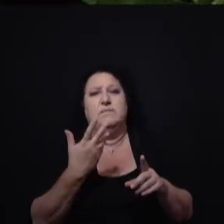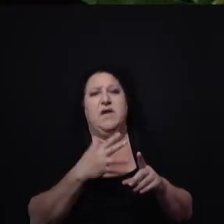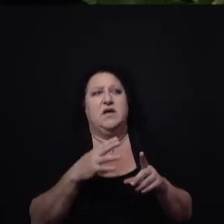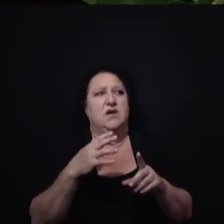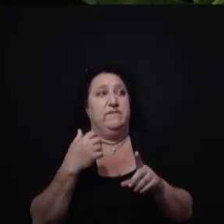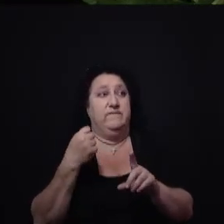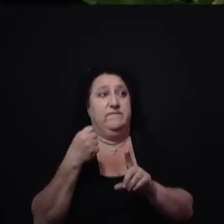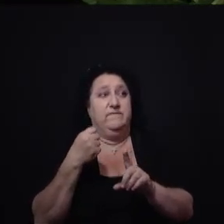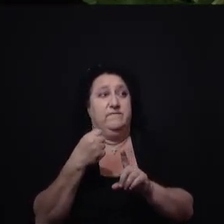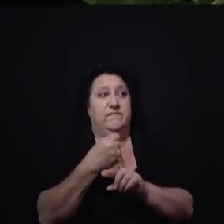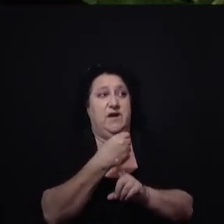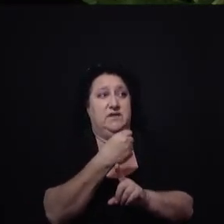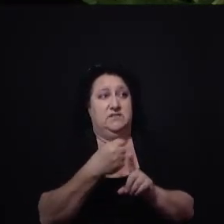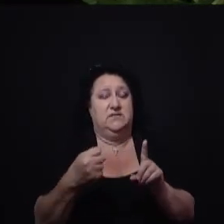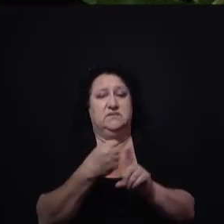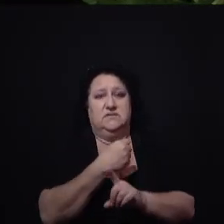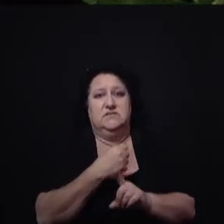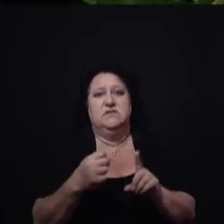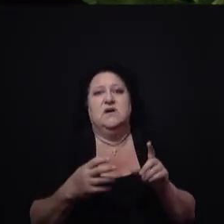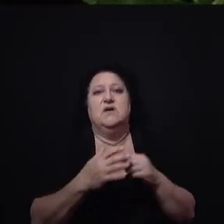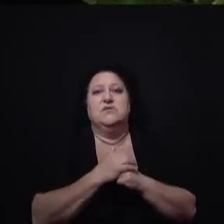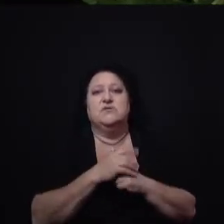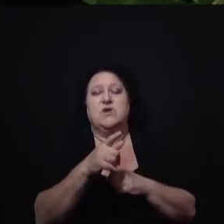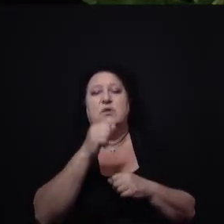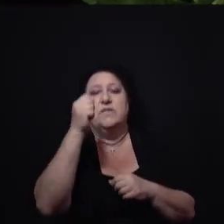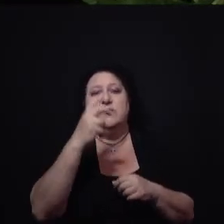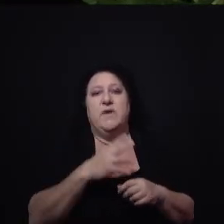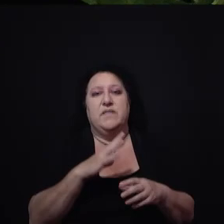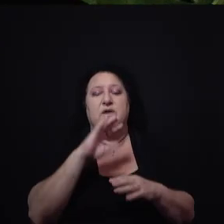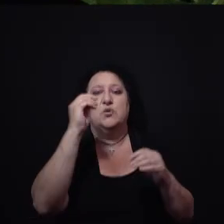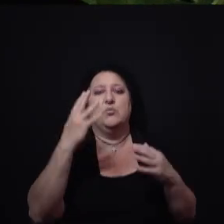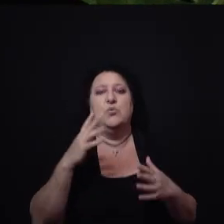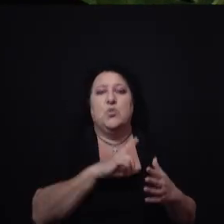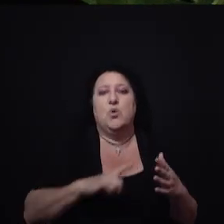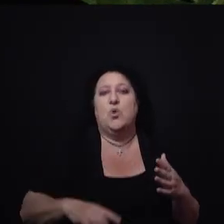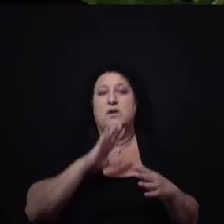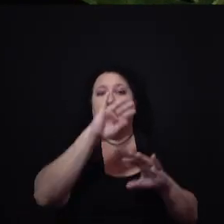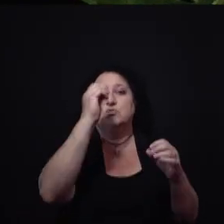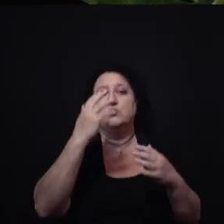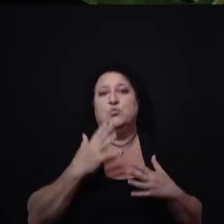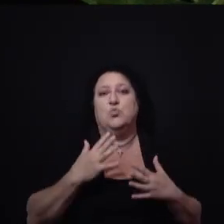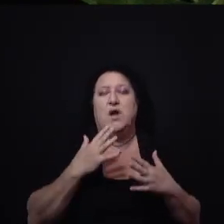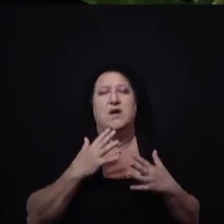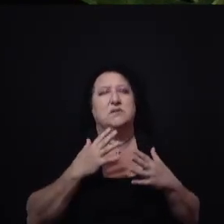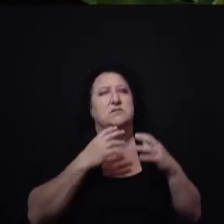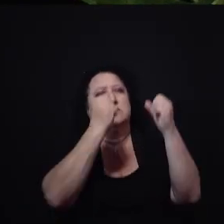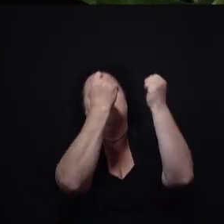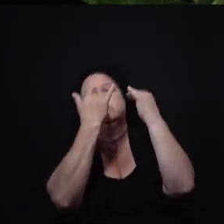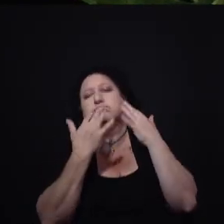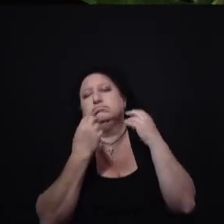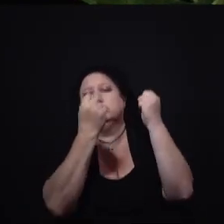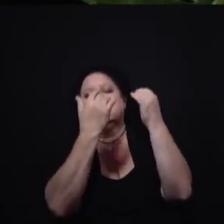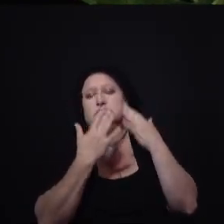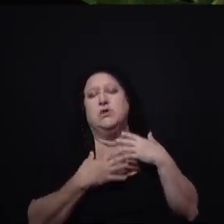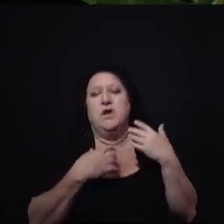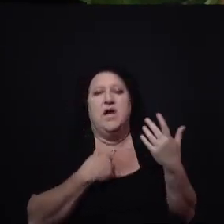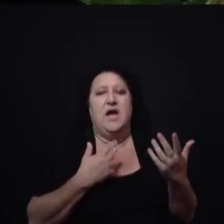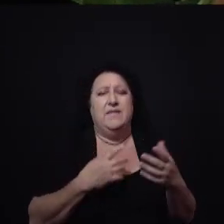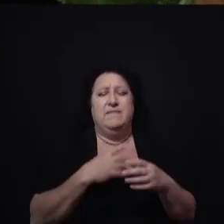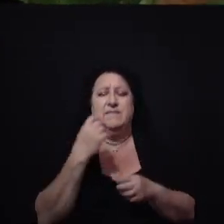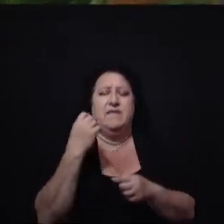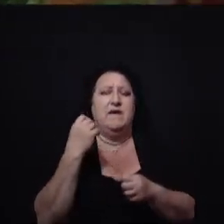unbelief. And the grace of our Lord overflowed for me with the faith and love that are in Christ Jesus.